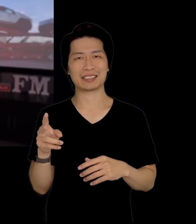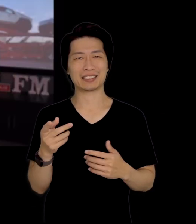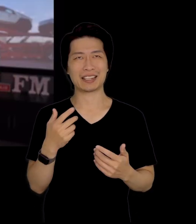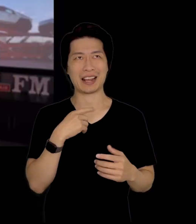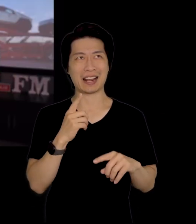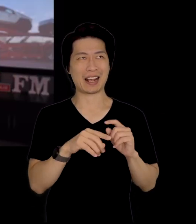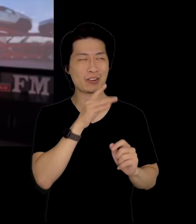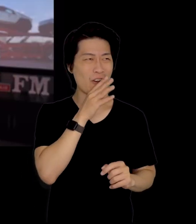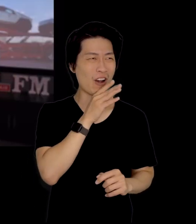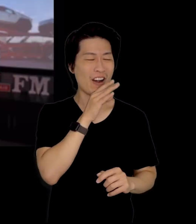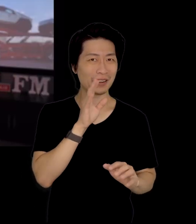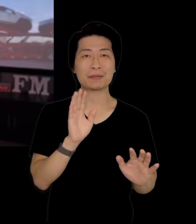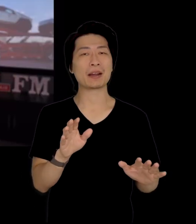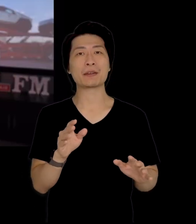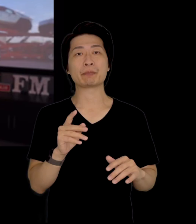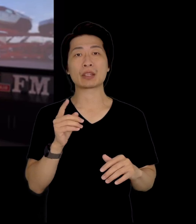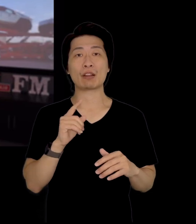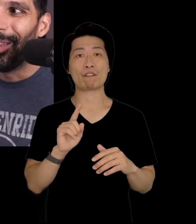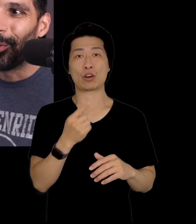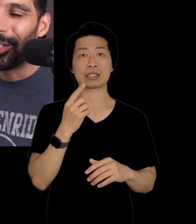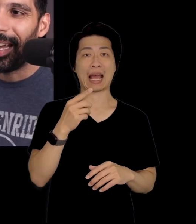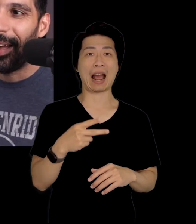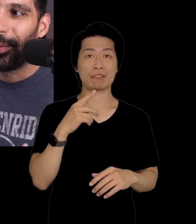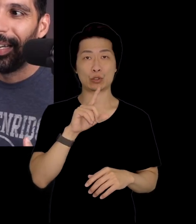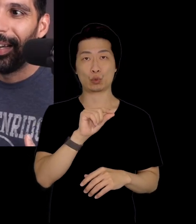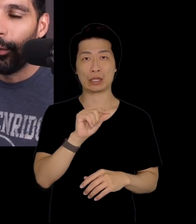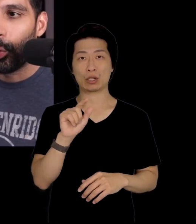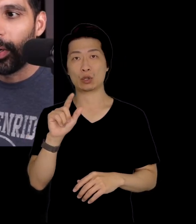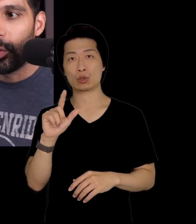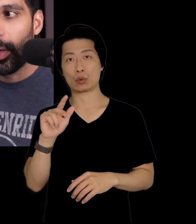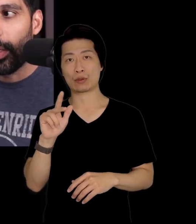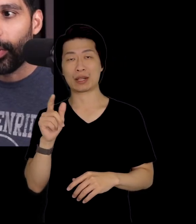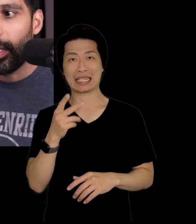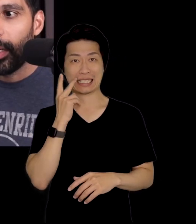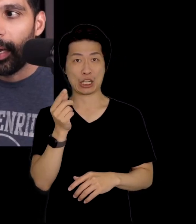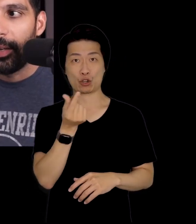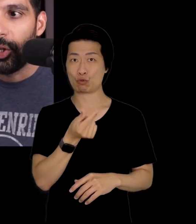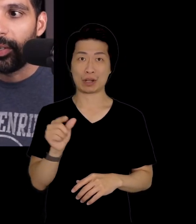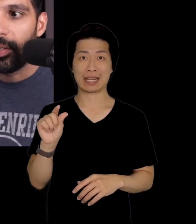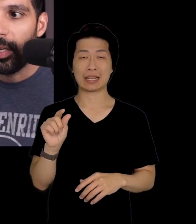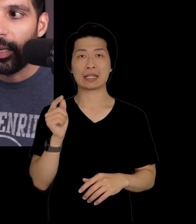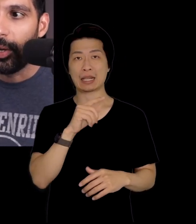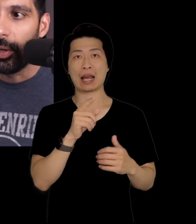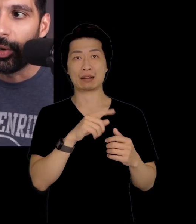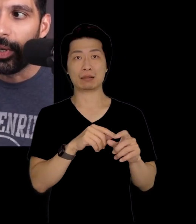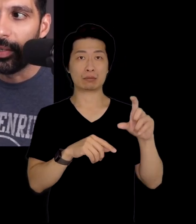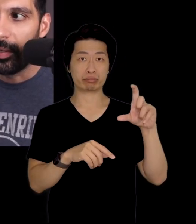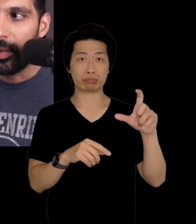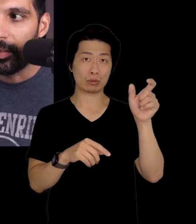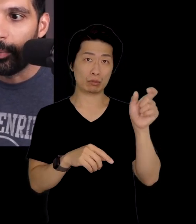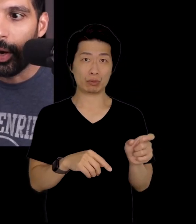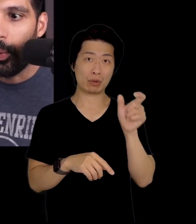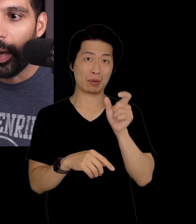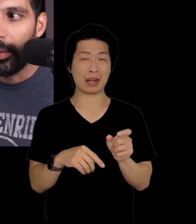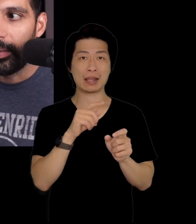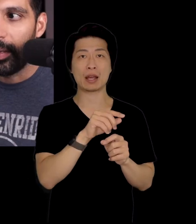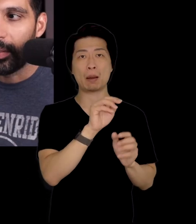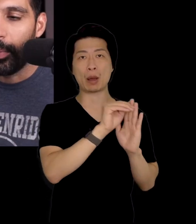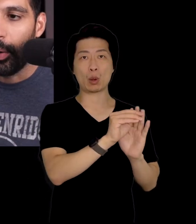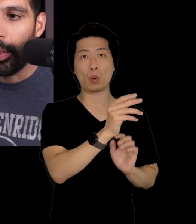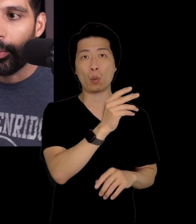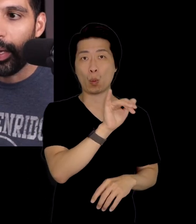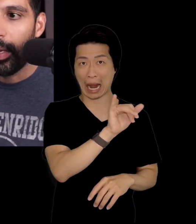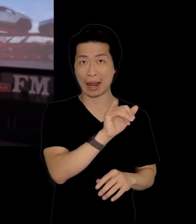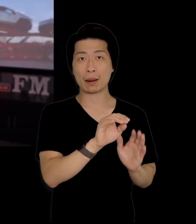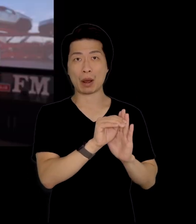I guess not. I guess I just can't talk. In the first half of 2023. As you can see here, the green is the Tesla Model Y and the Tesla